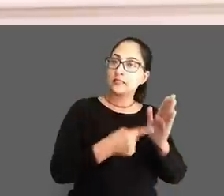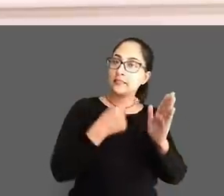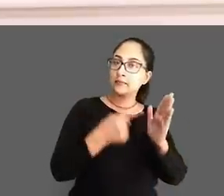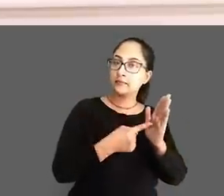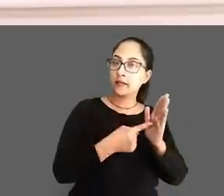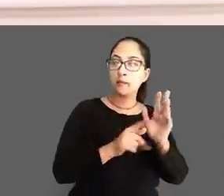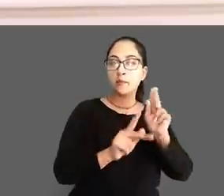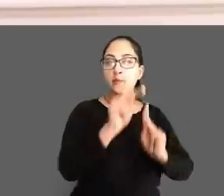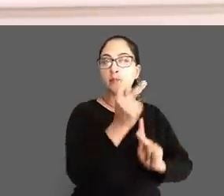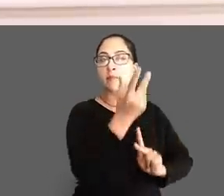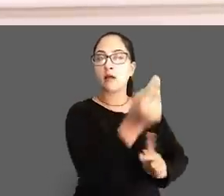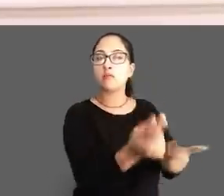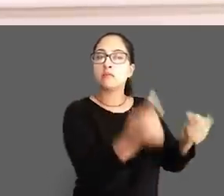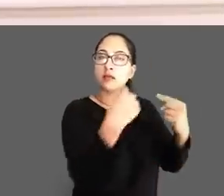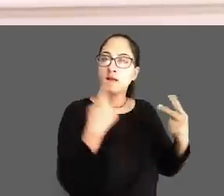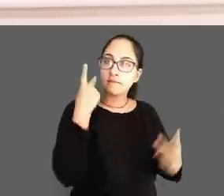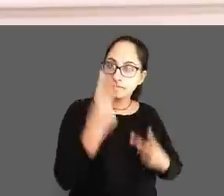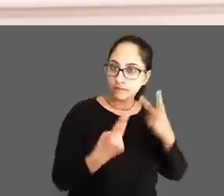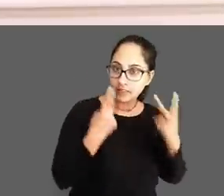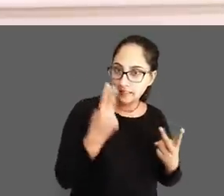have guests that come in,